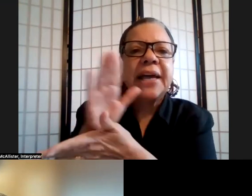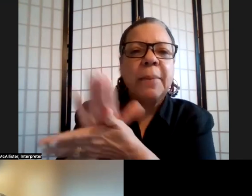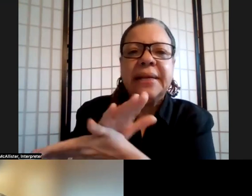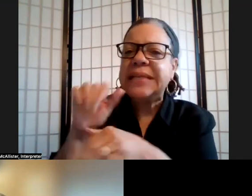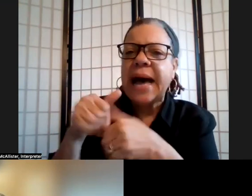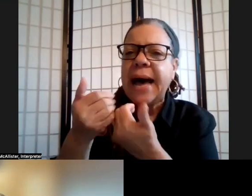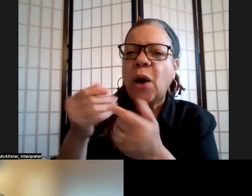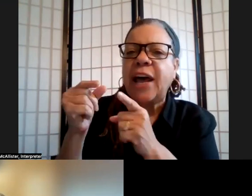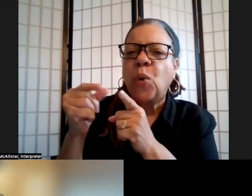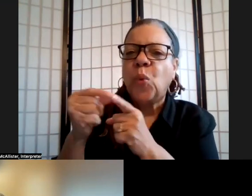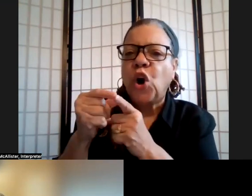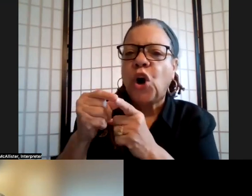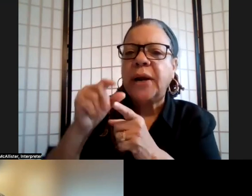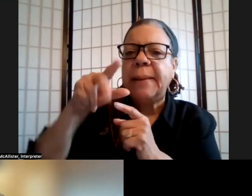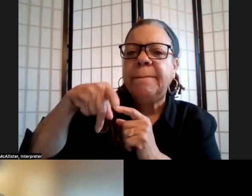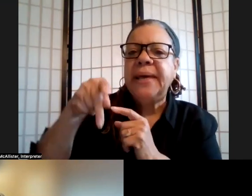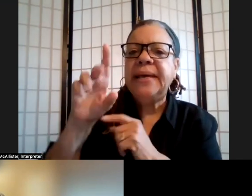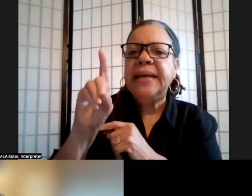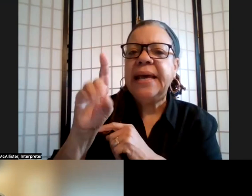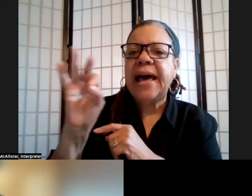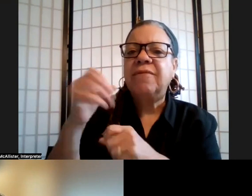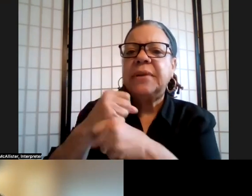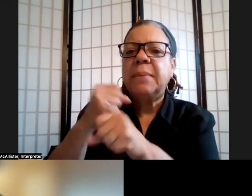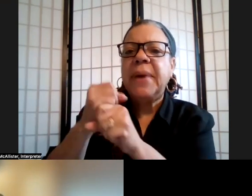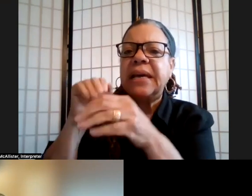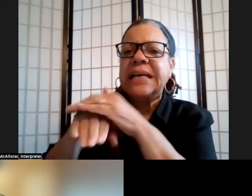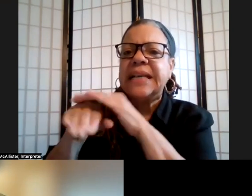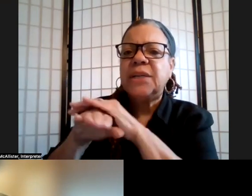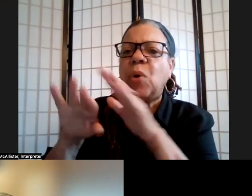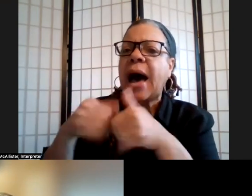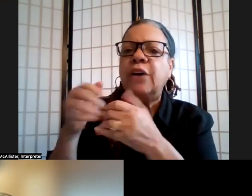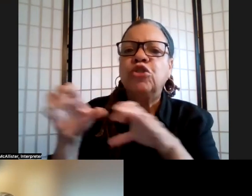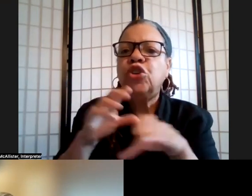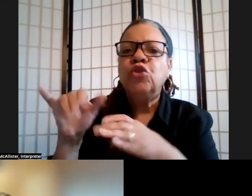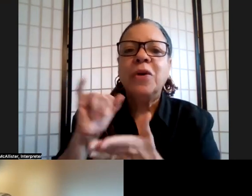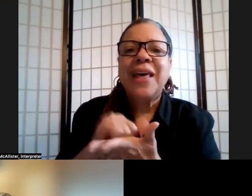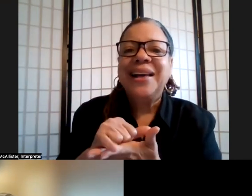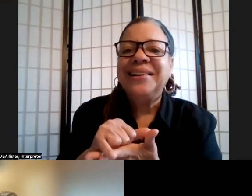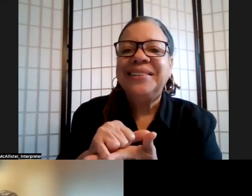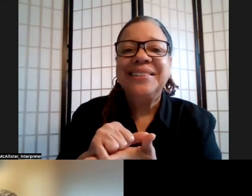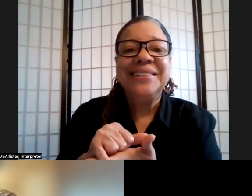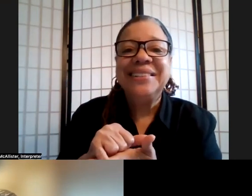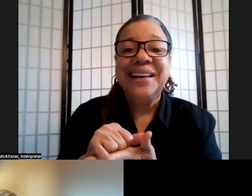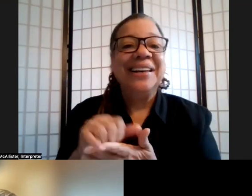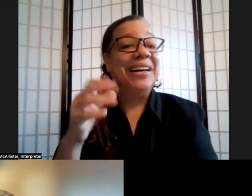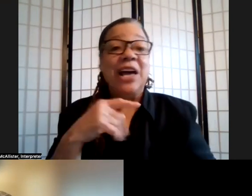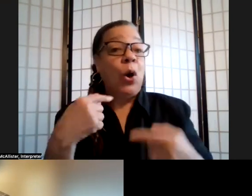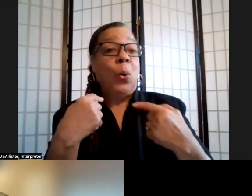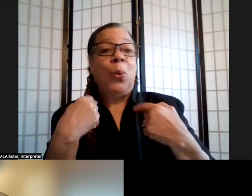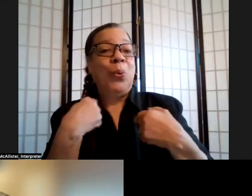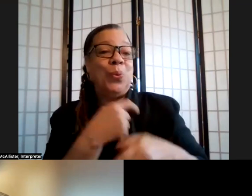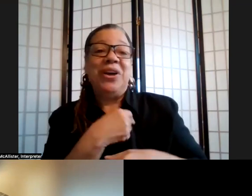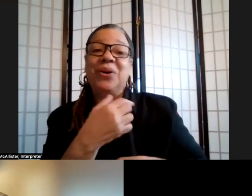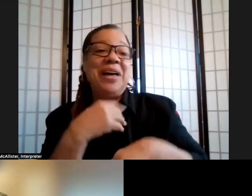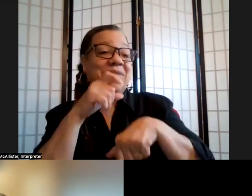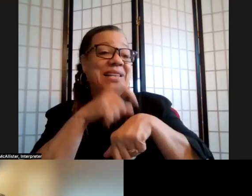Word documents and PDFs and things like that to be accessible. How do you do that? Oh, wow. Yeah, we don't have time to